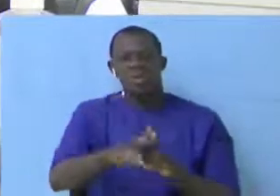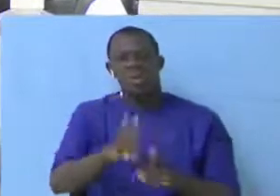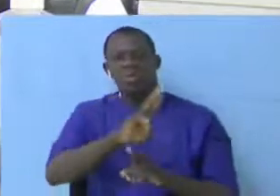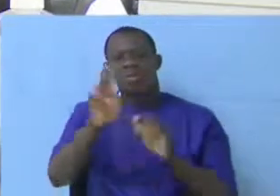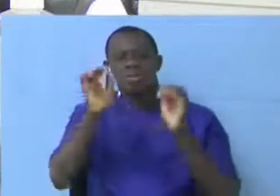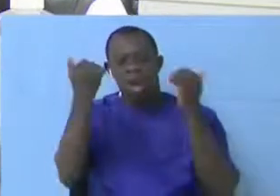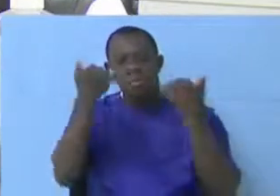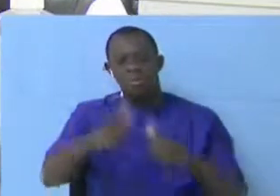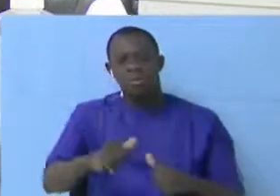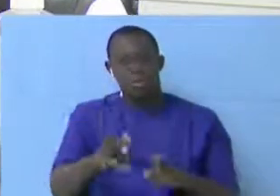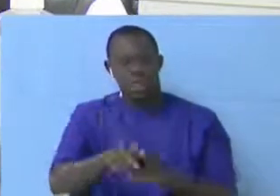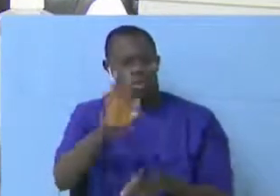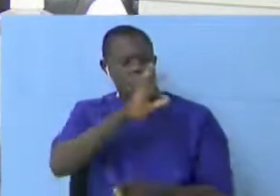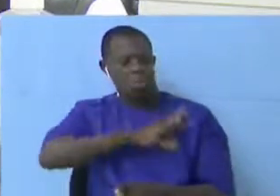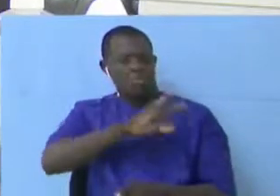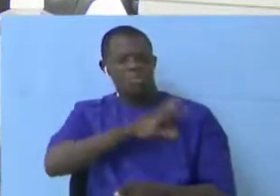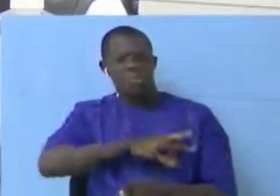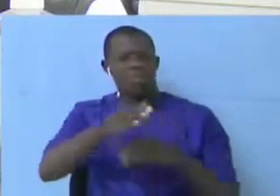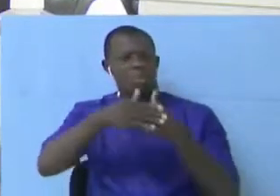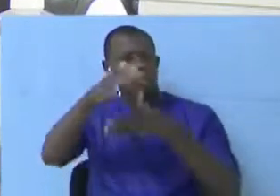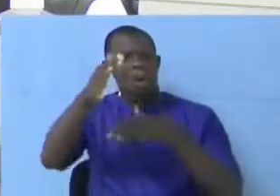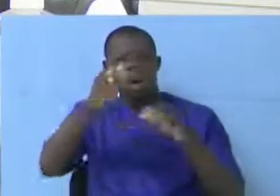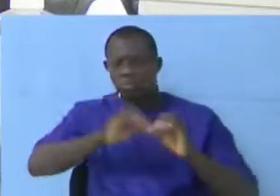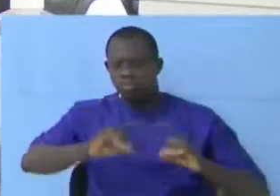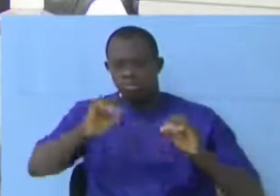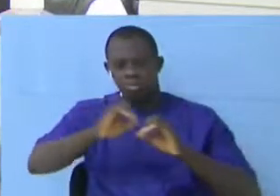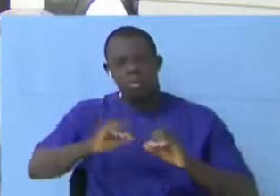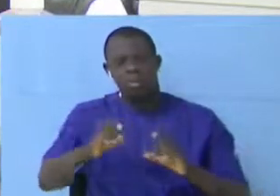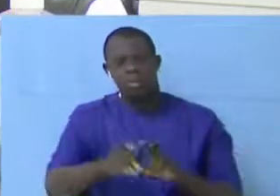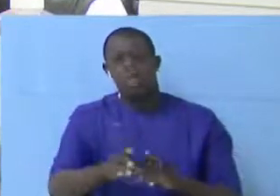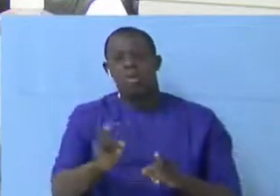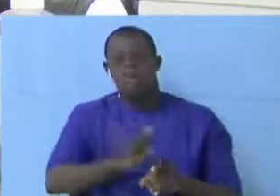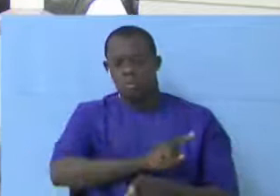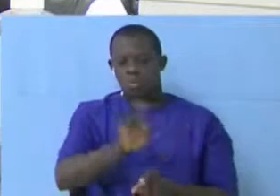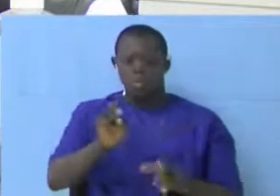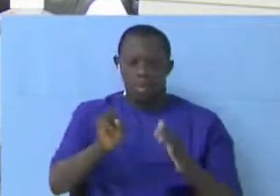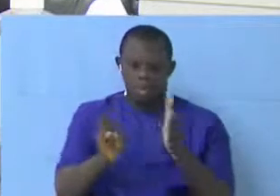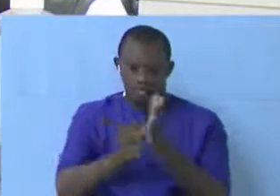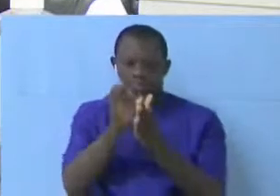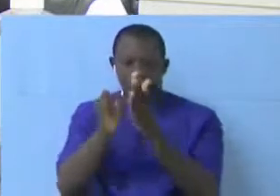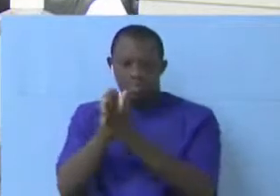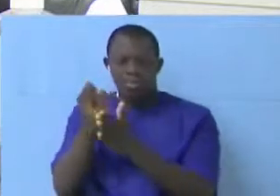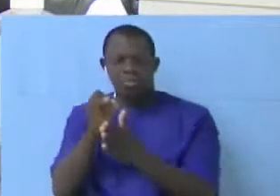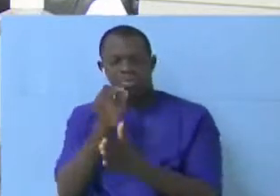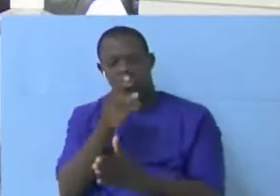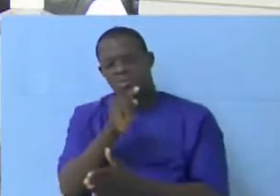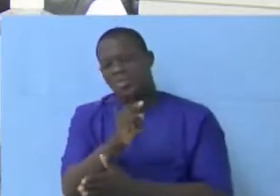Good returns on those projects. So we investigated, we found that to be untrue.